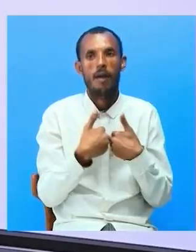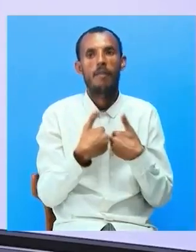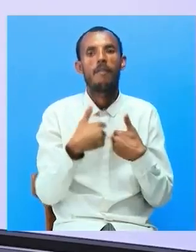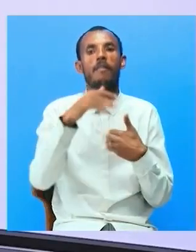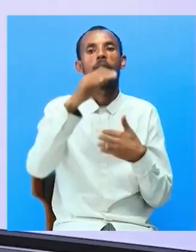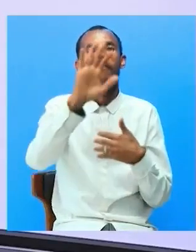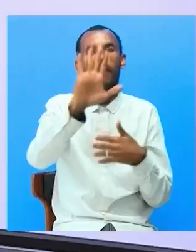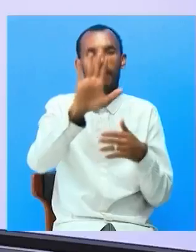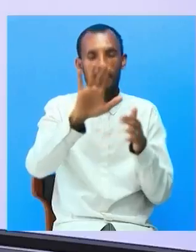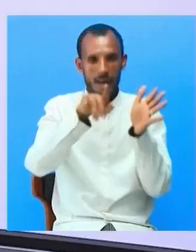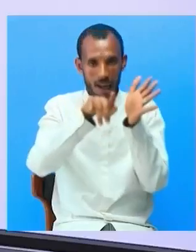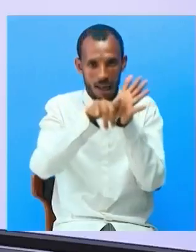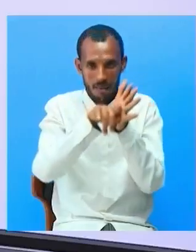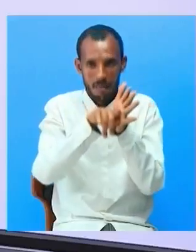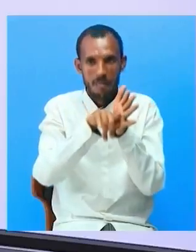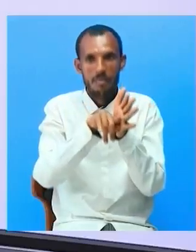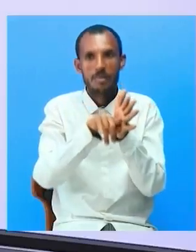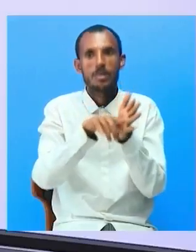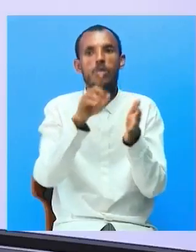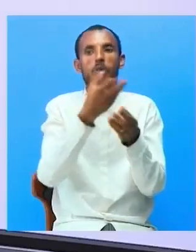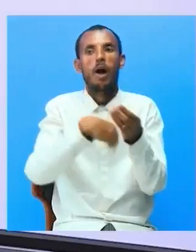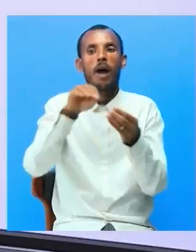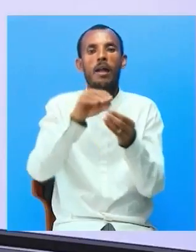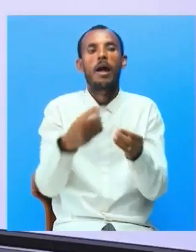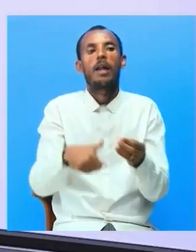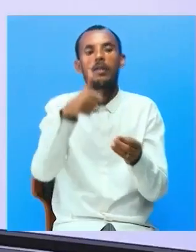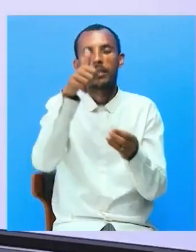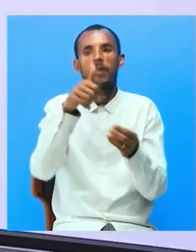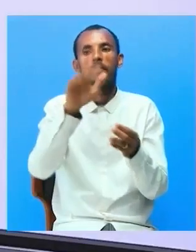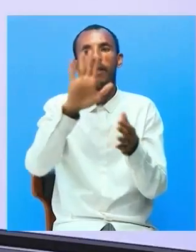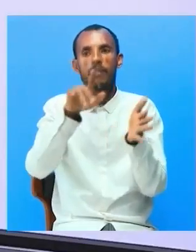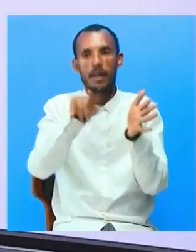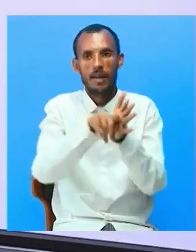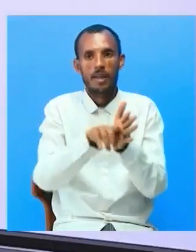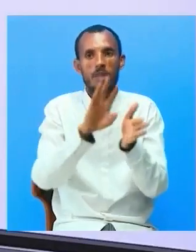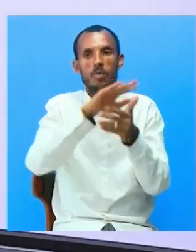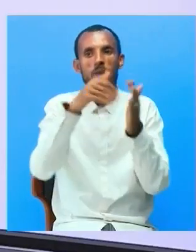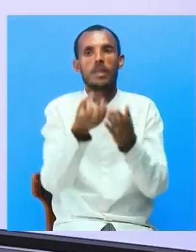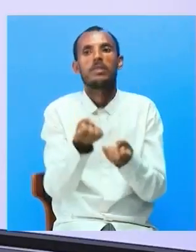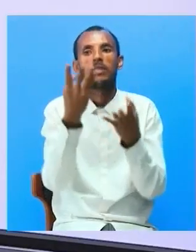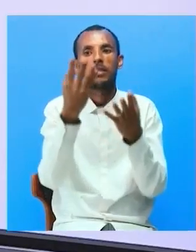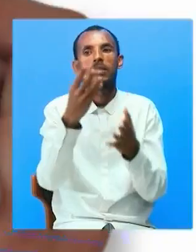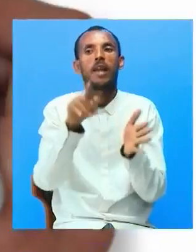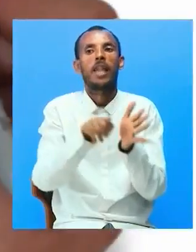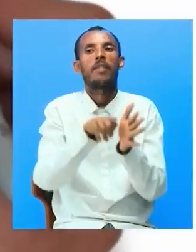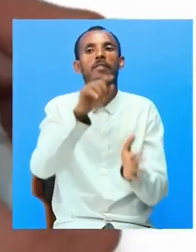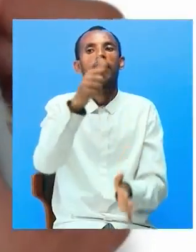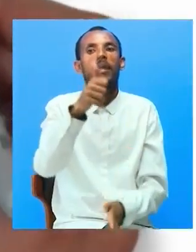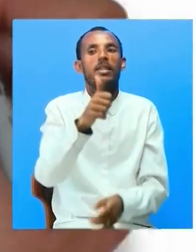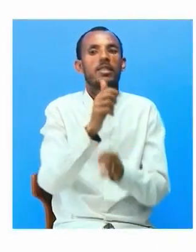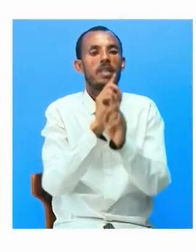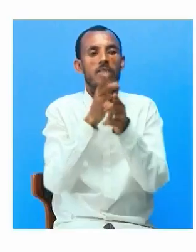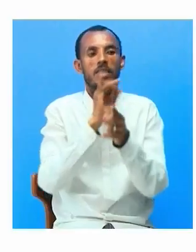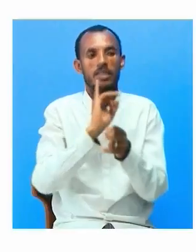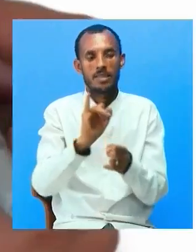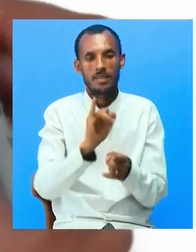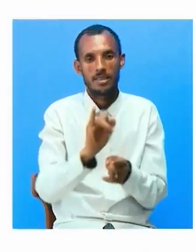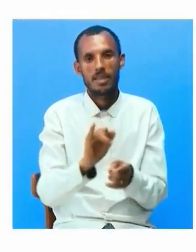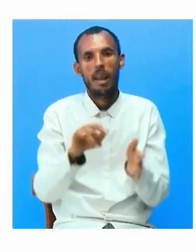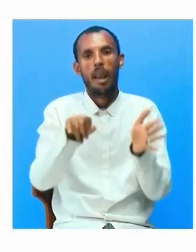negatives. On these 5 negatives, you add another 5 negatives. In total, you have -10. The correct answer will be